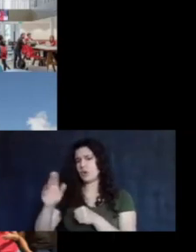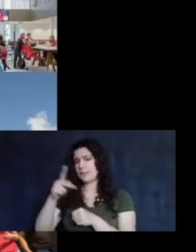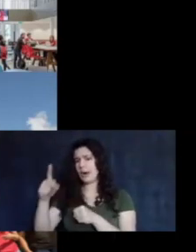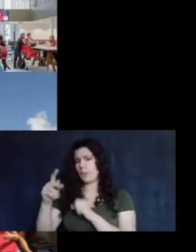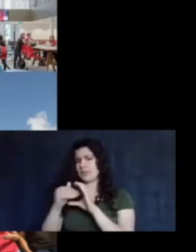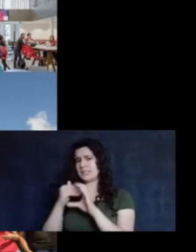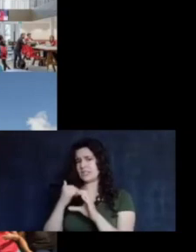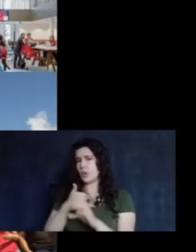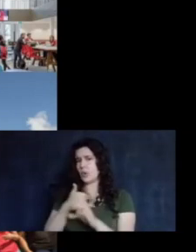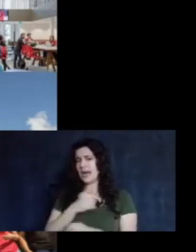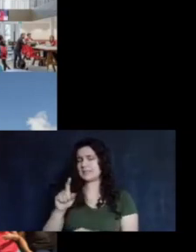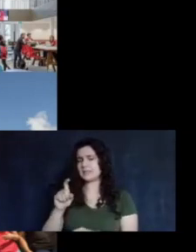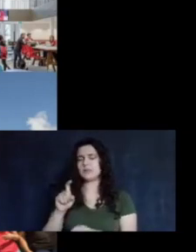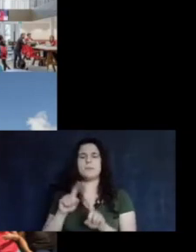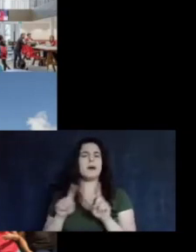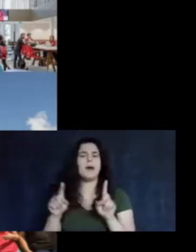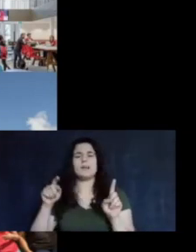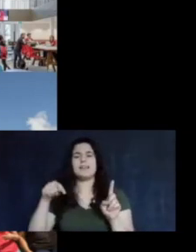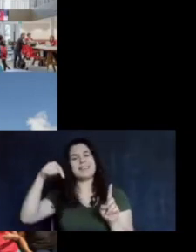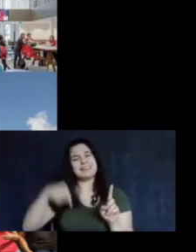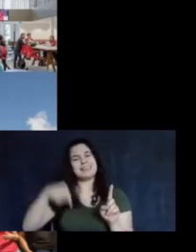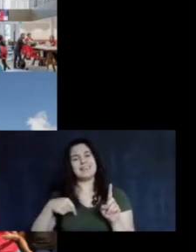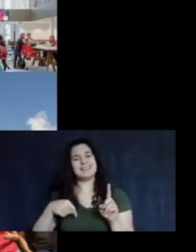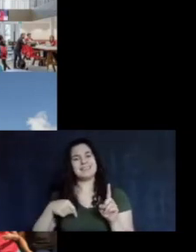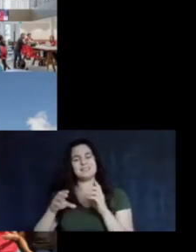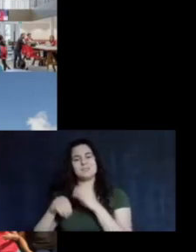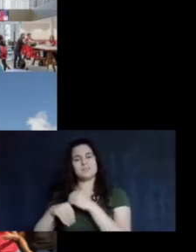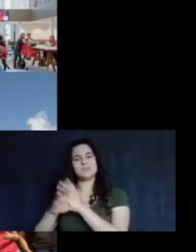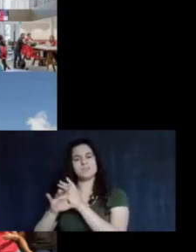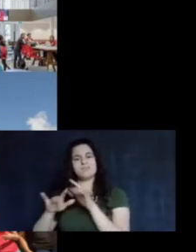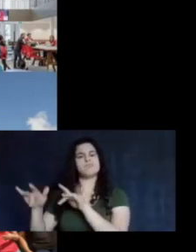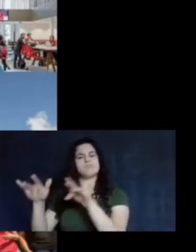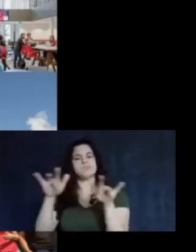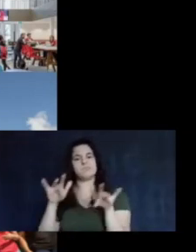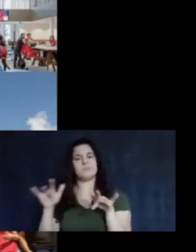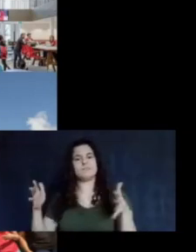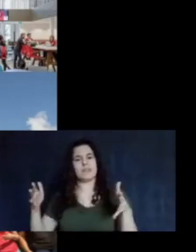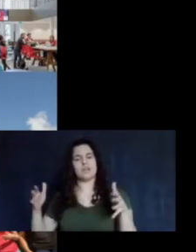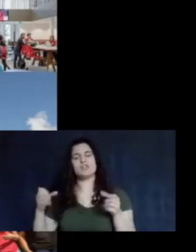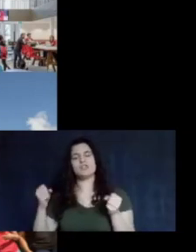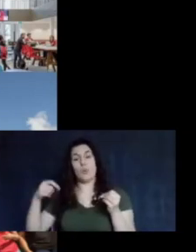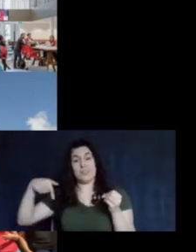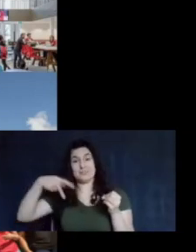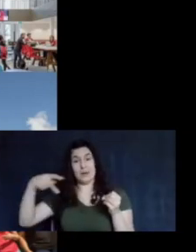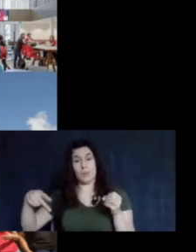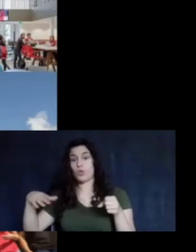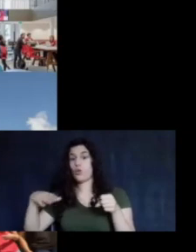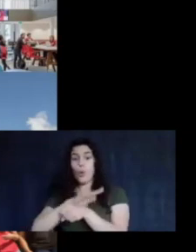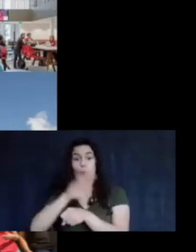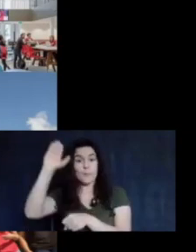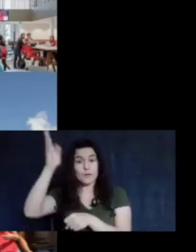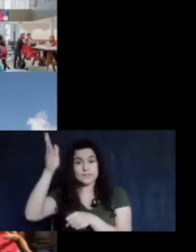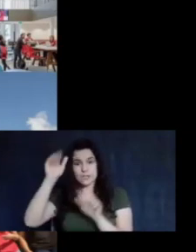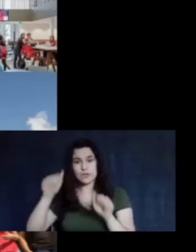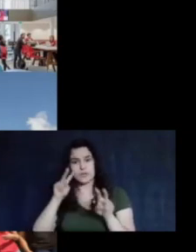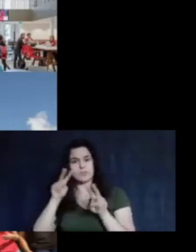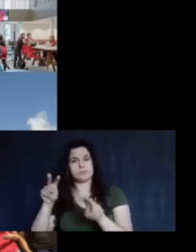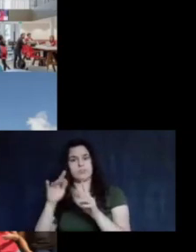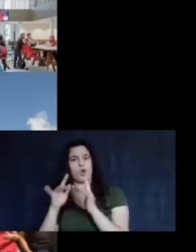But actually this session is being recorded. So you'll be able to view this PowerPoint, this whole presentation online